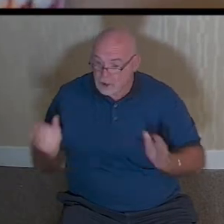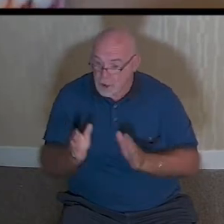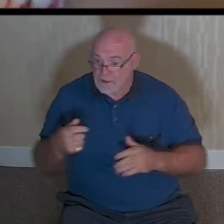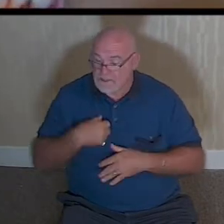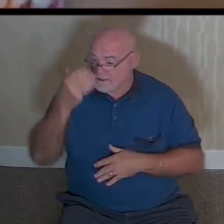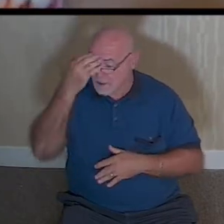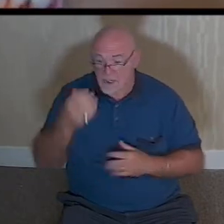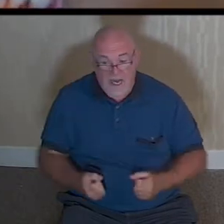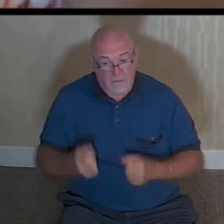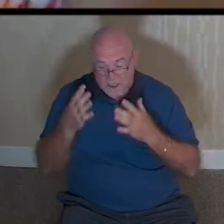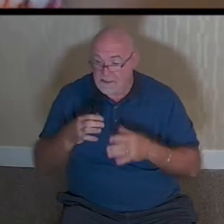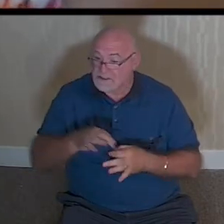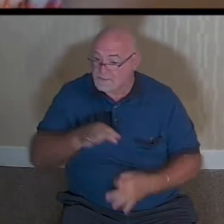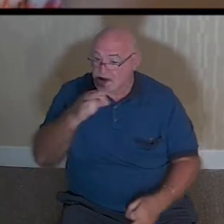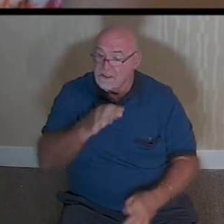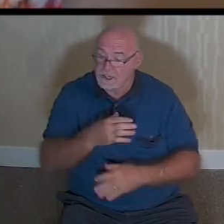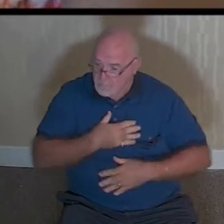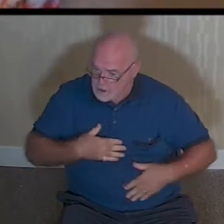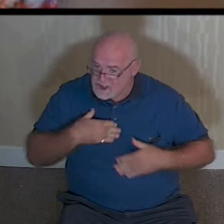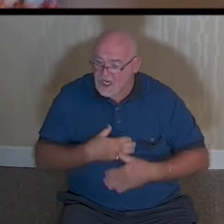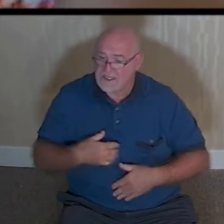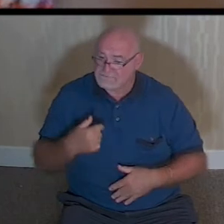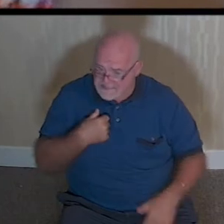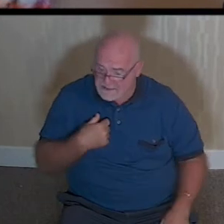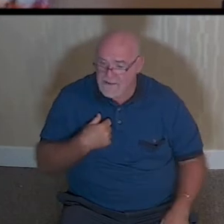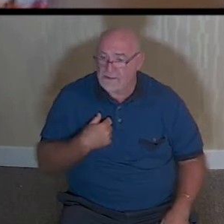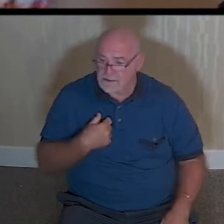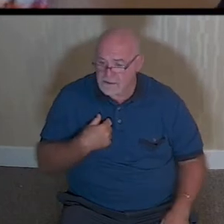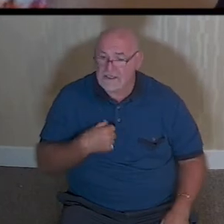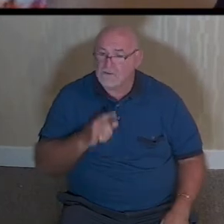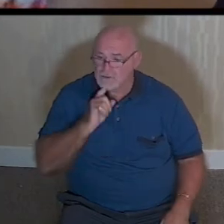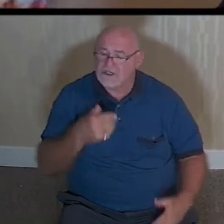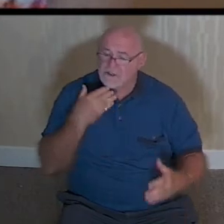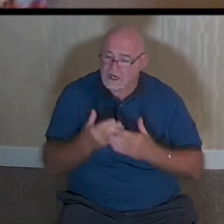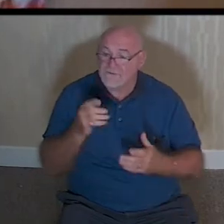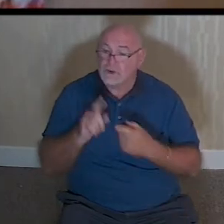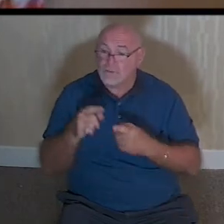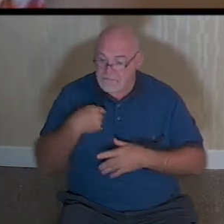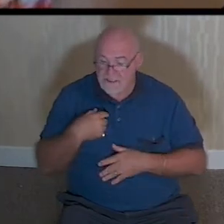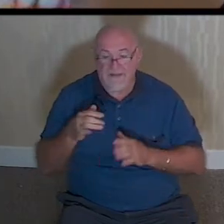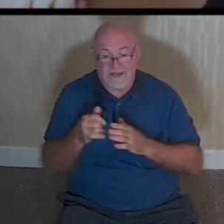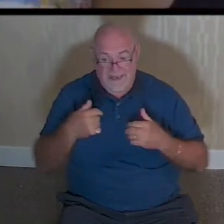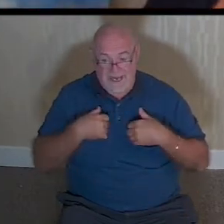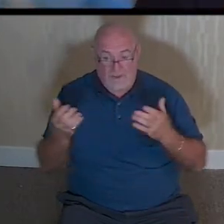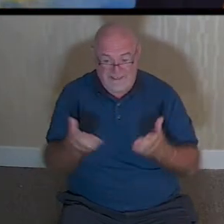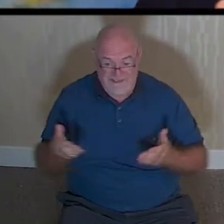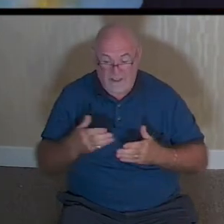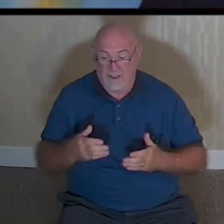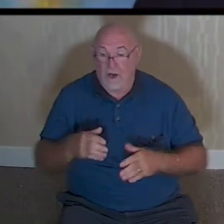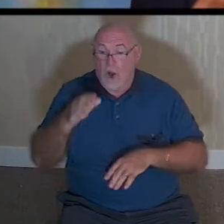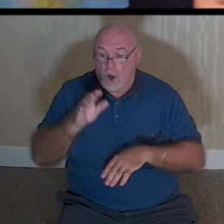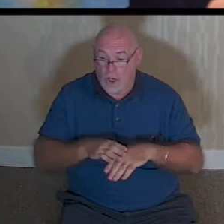much Spirit appreciated me, how it was grateful to me that I was here on this